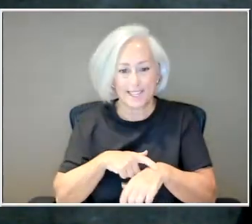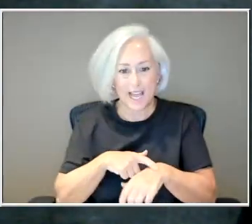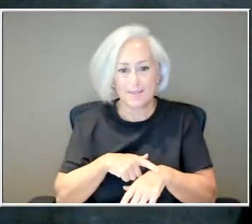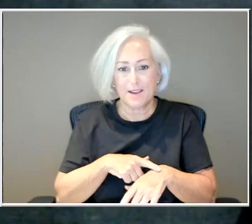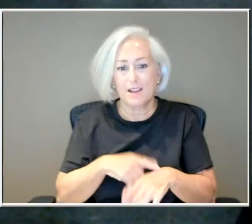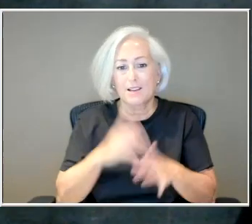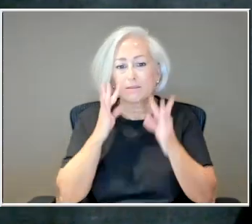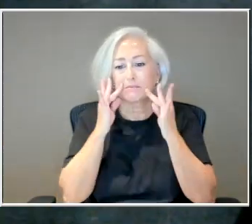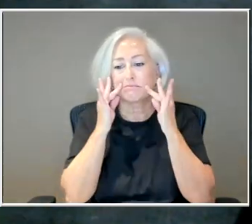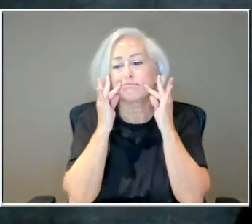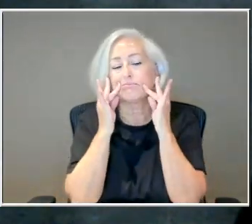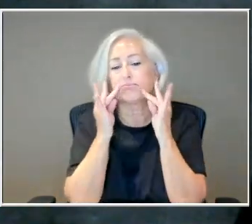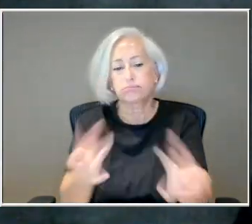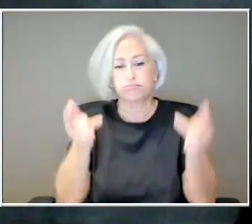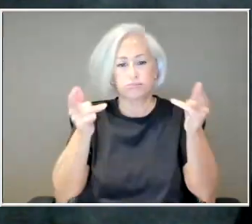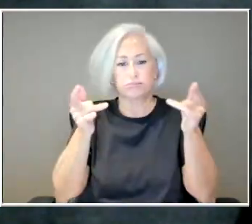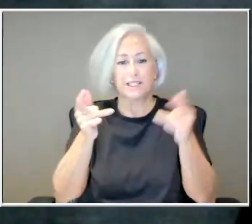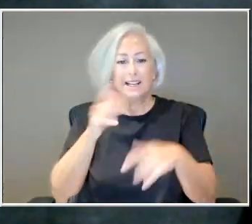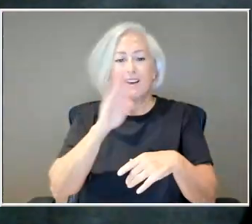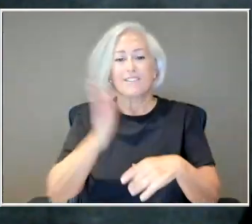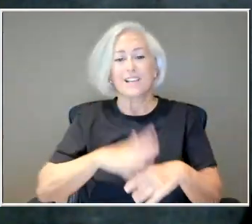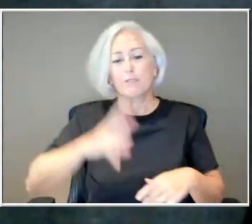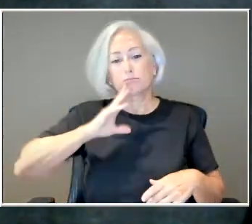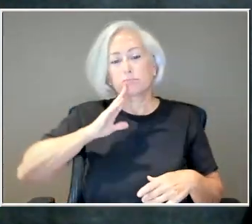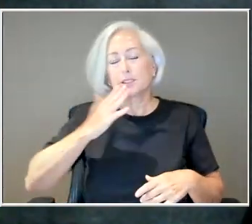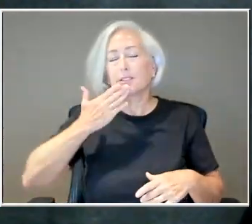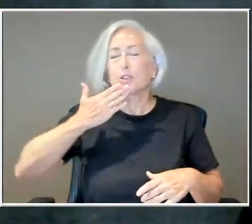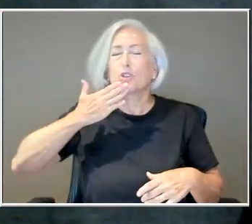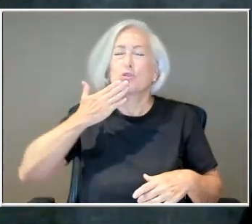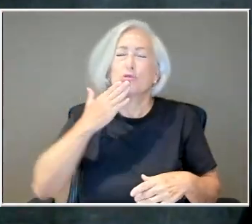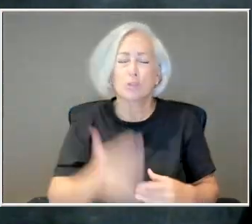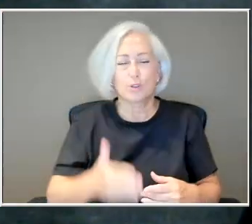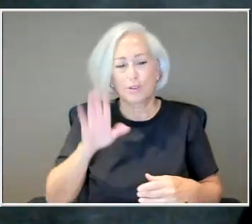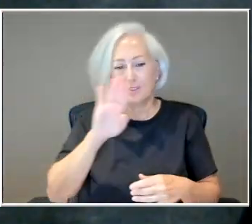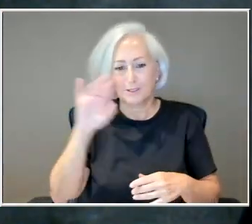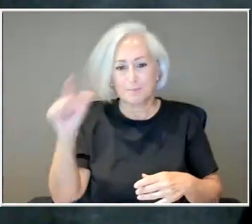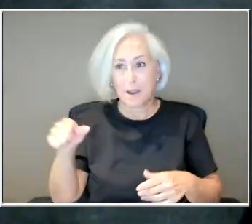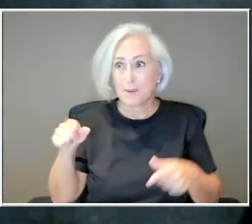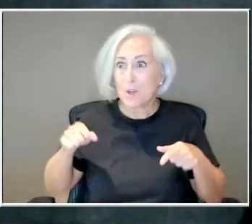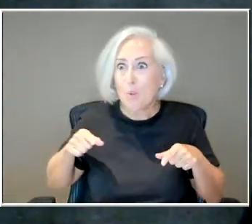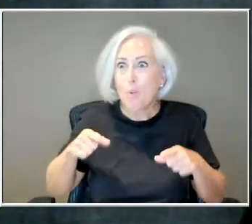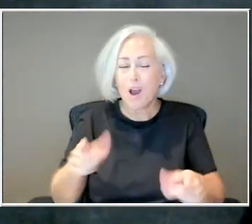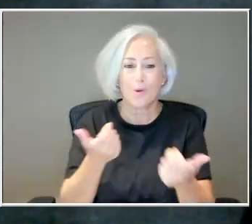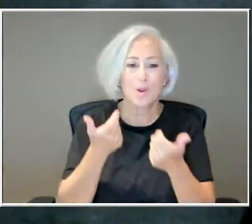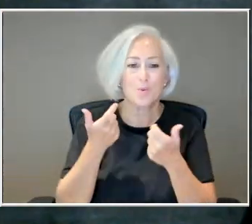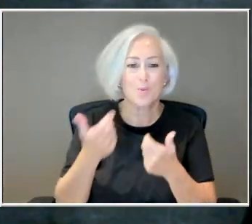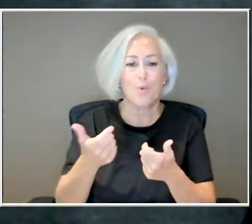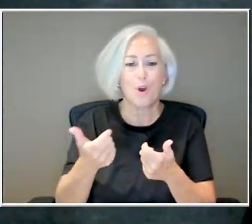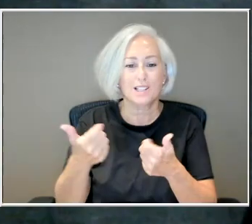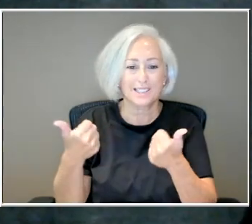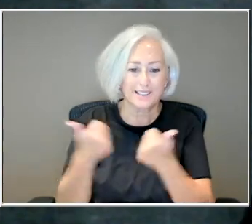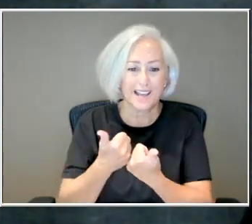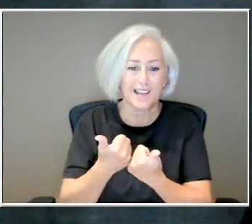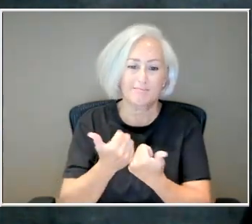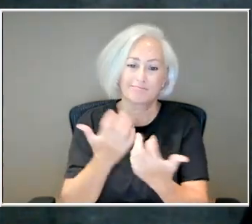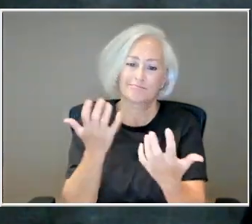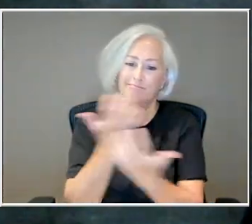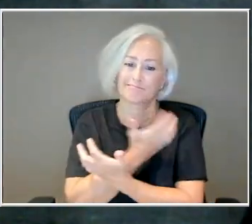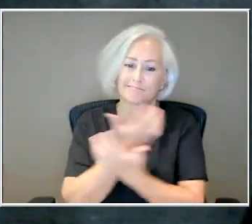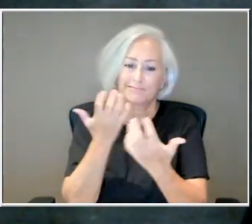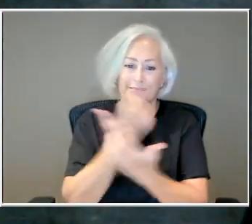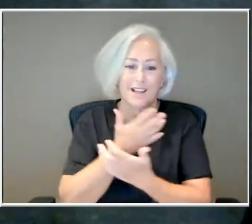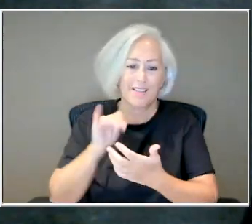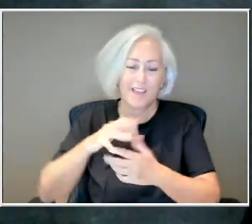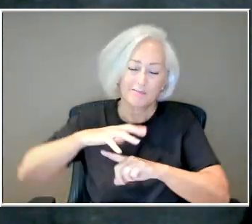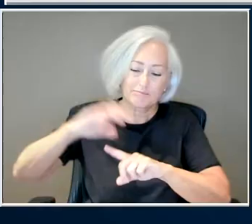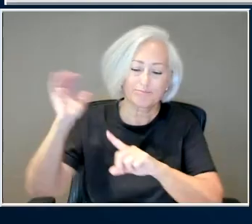had such good barbecue in my life, and to have it while we were watching the Chiefs game was really the highlight of